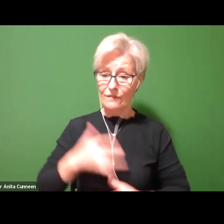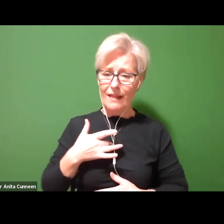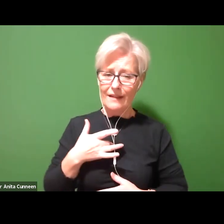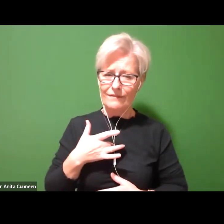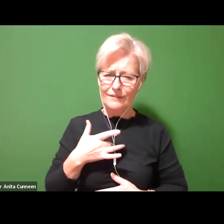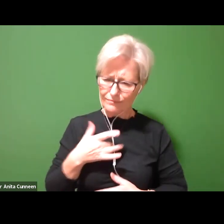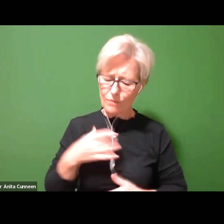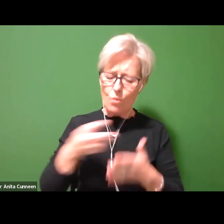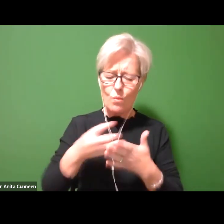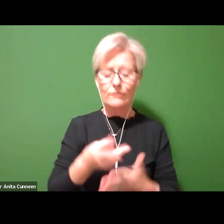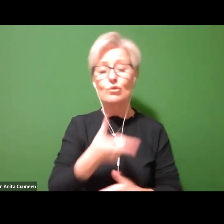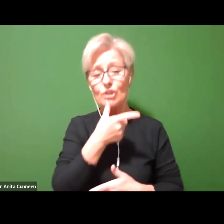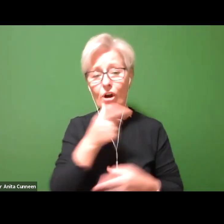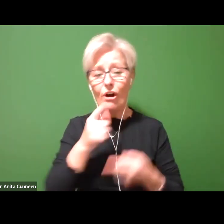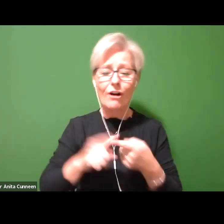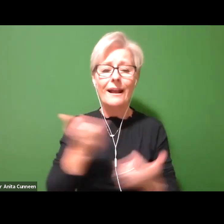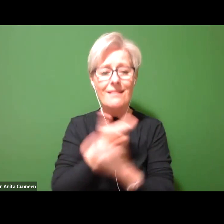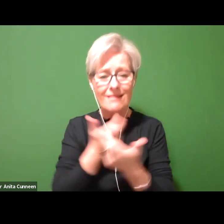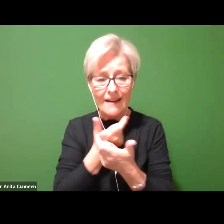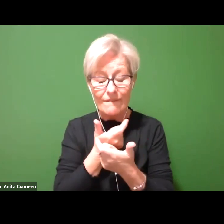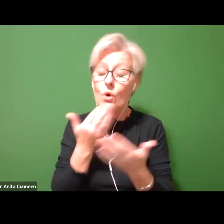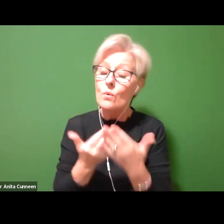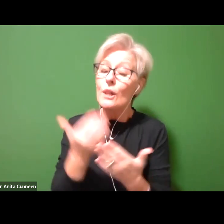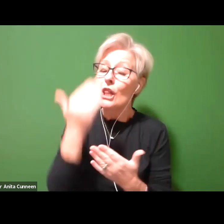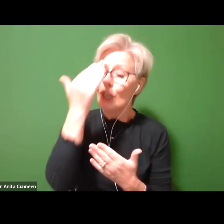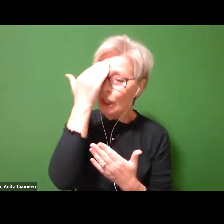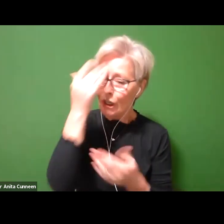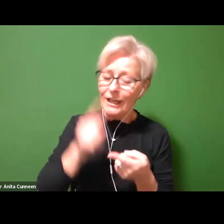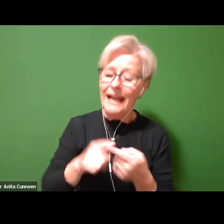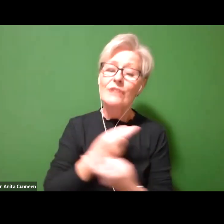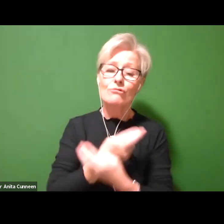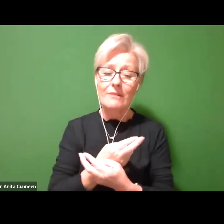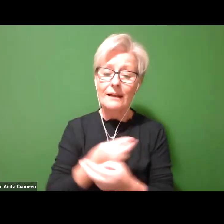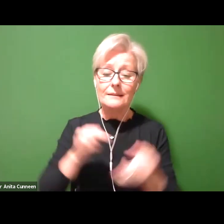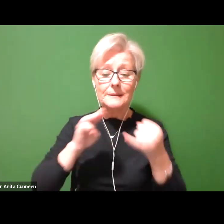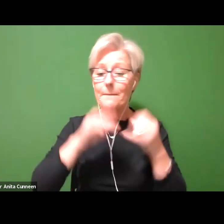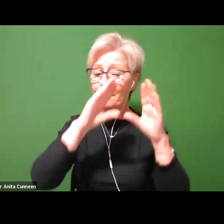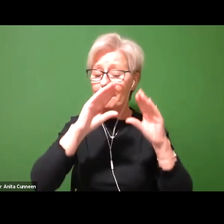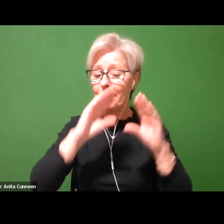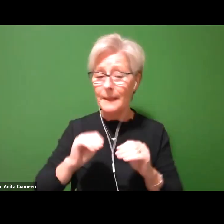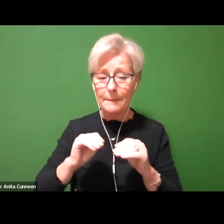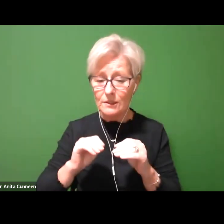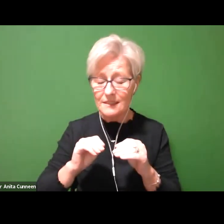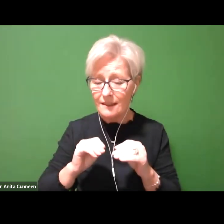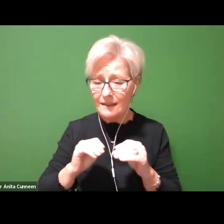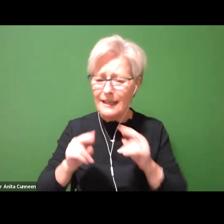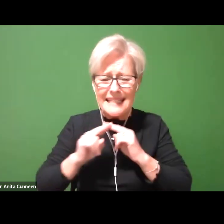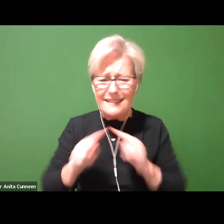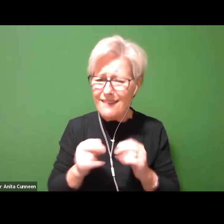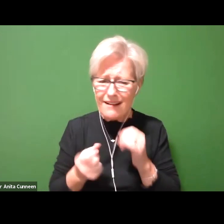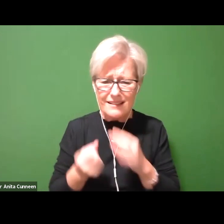relax. Menopause is a life transition. It is not an illness. So I suppose just to give some background